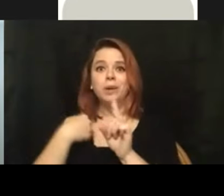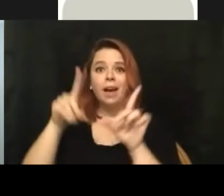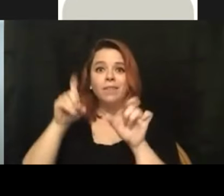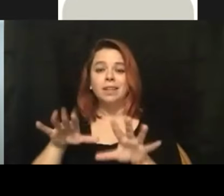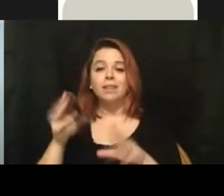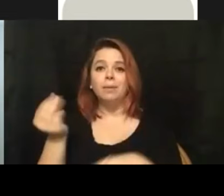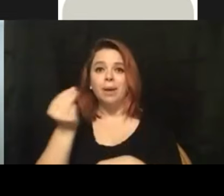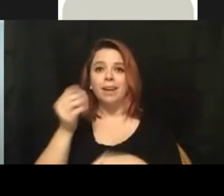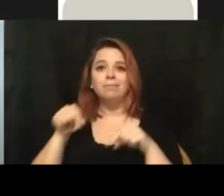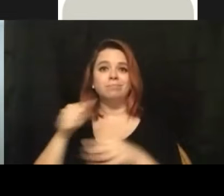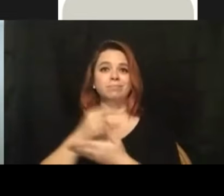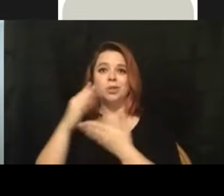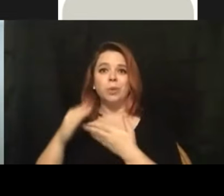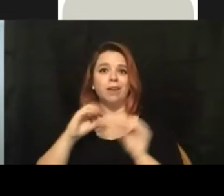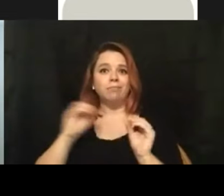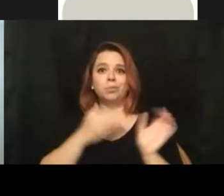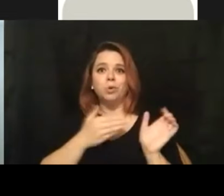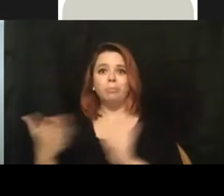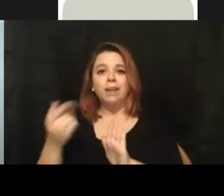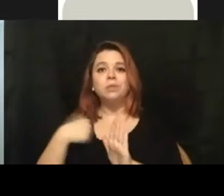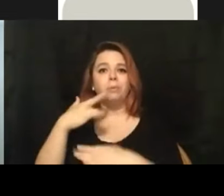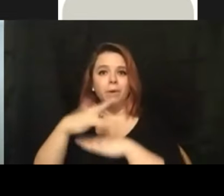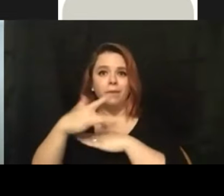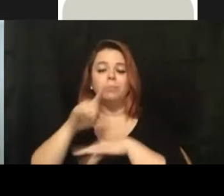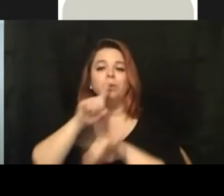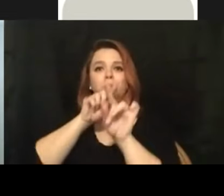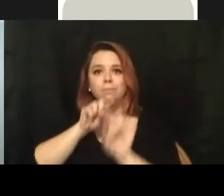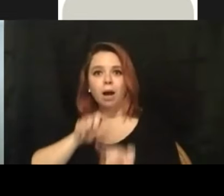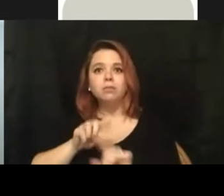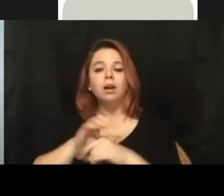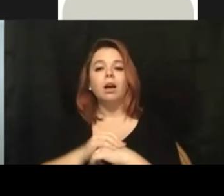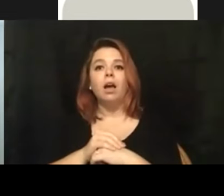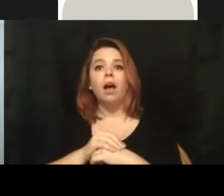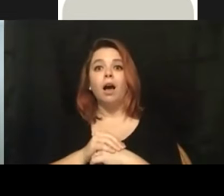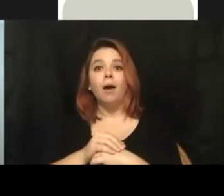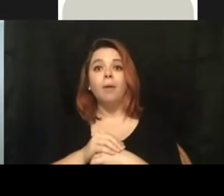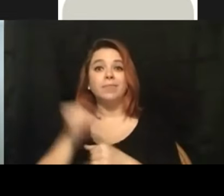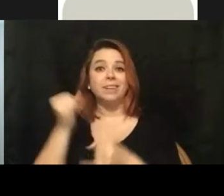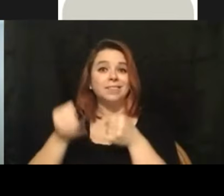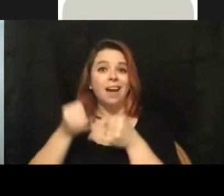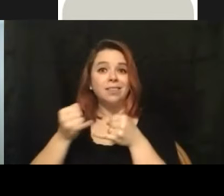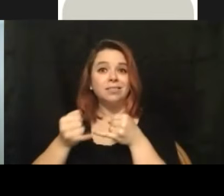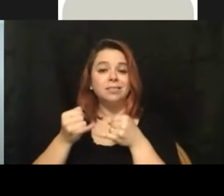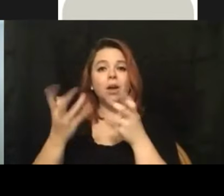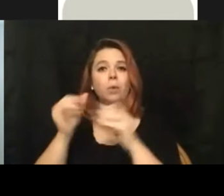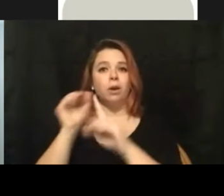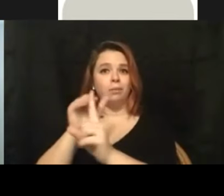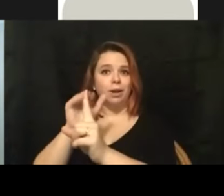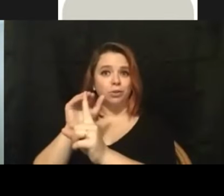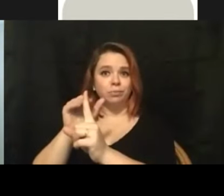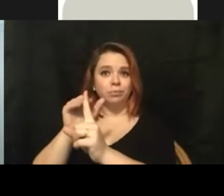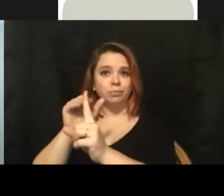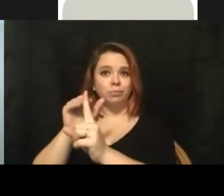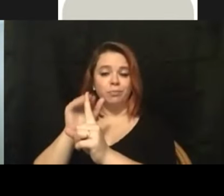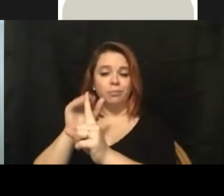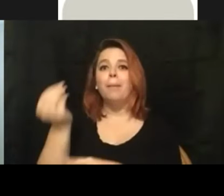this weekend, so I'll be around and be able to respond to emails if you have questions that way. Lastly, I want to remind you on Monday, even though if you